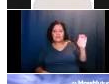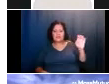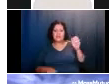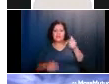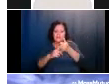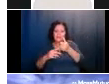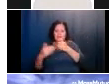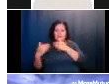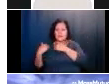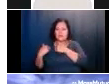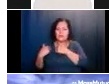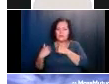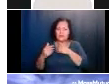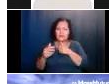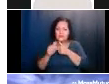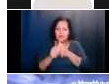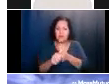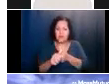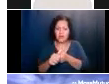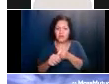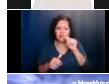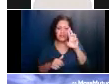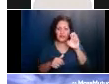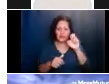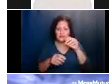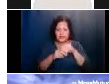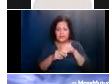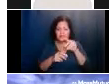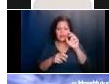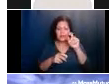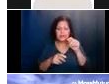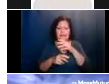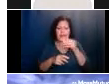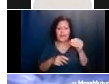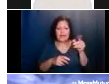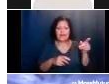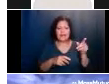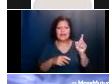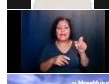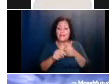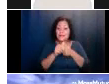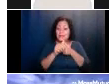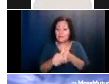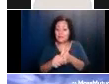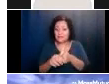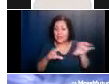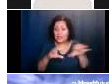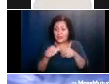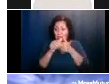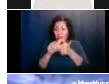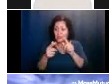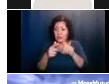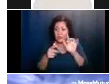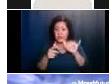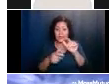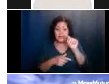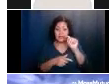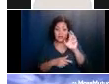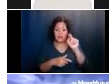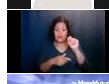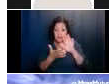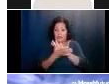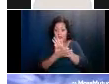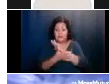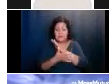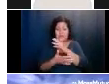trust, and the trustee is obligated to act in accordance with the trust. And so a